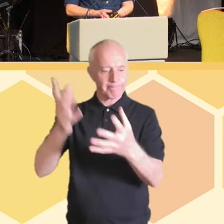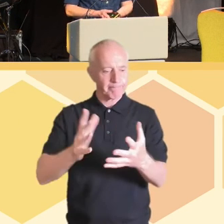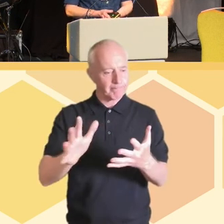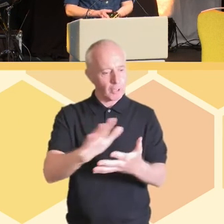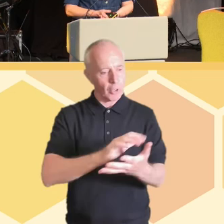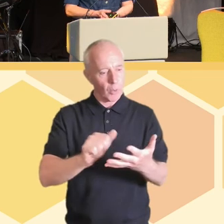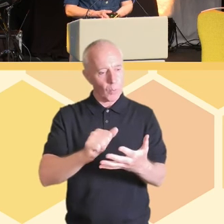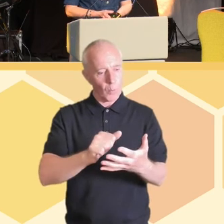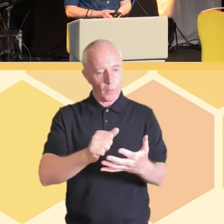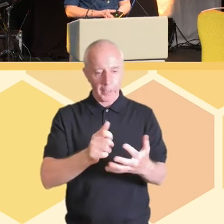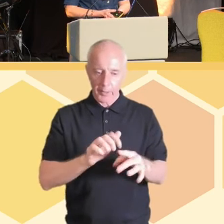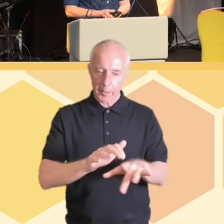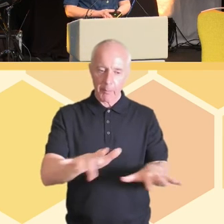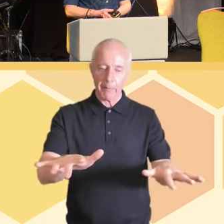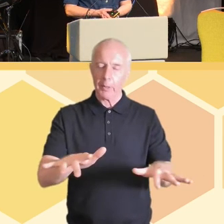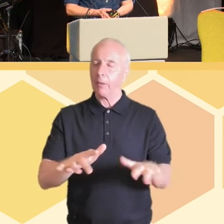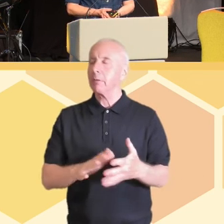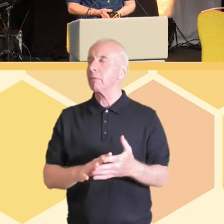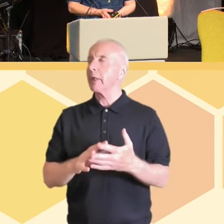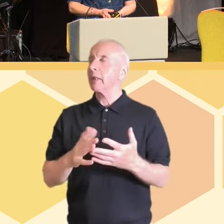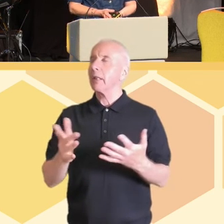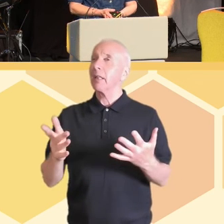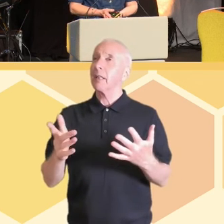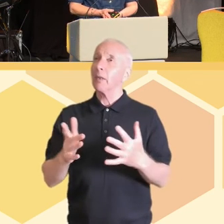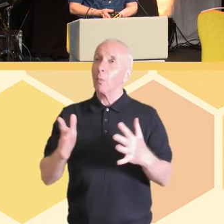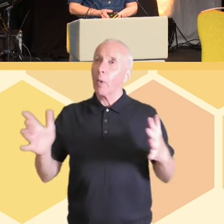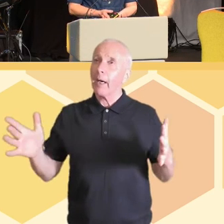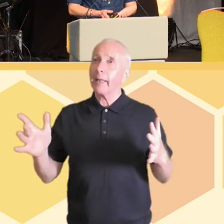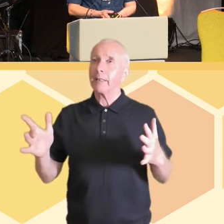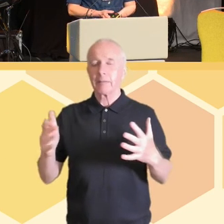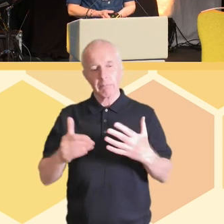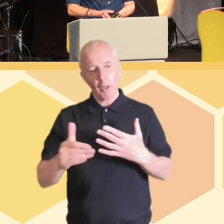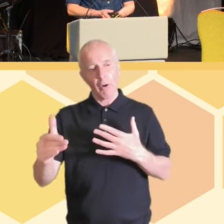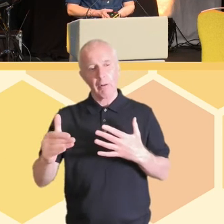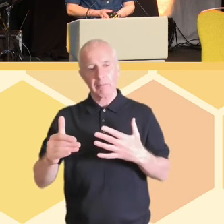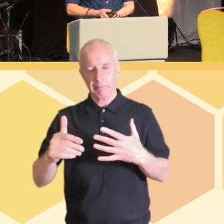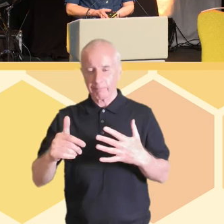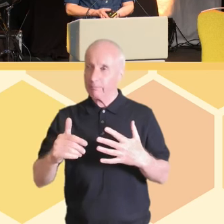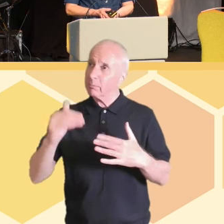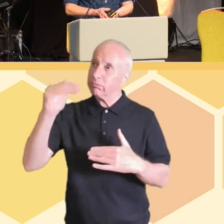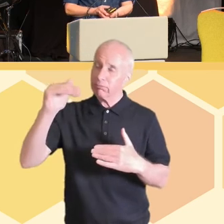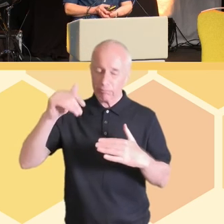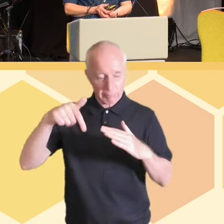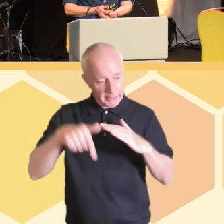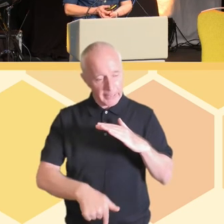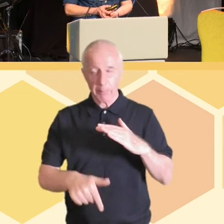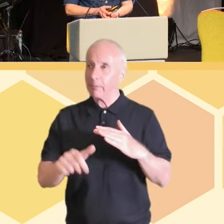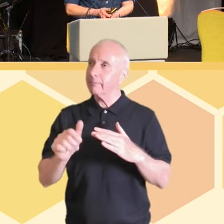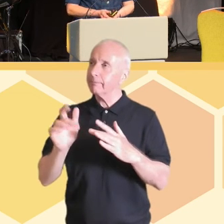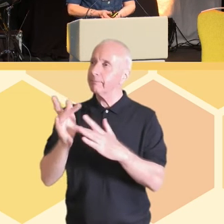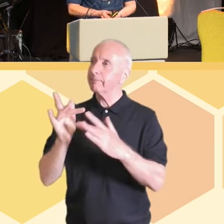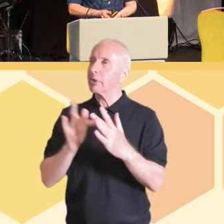and long and high and deep is the love of Christ, and to know this love that